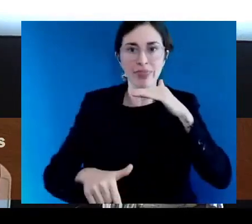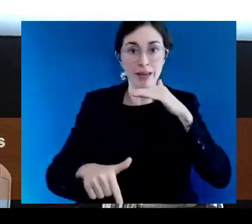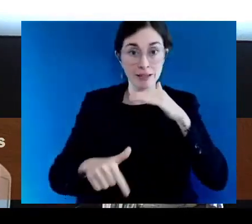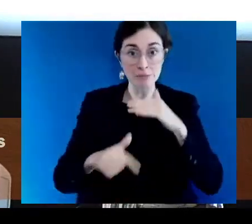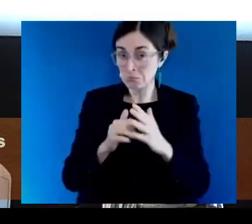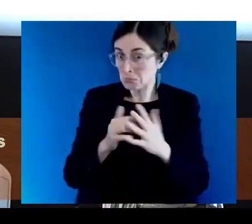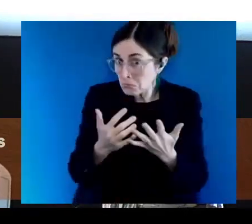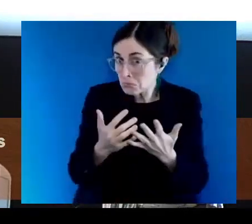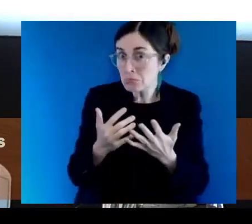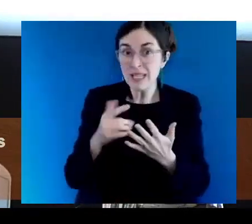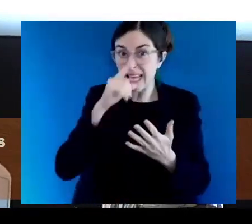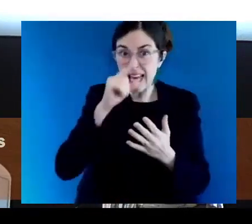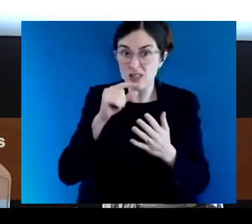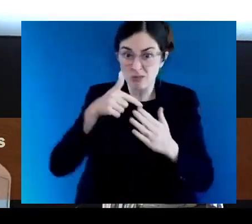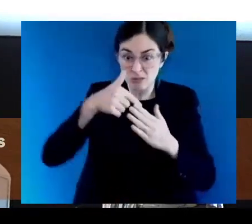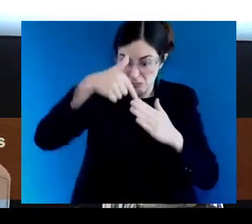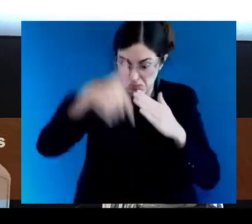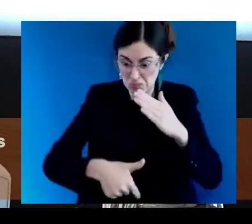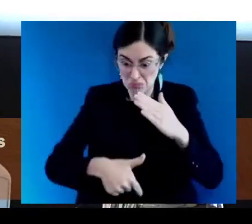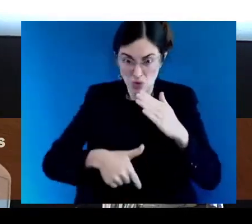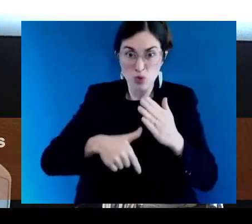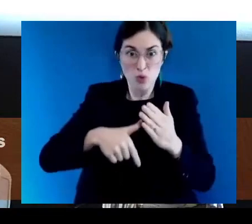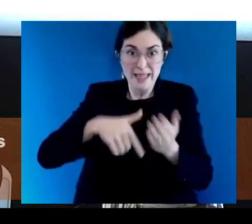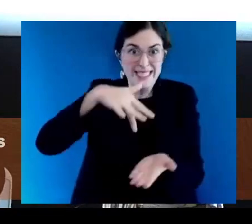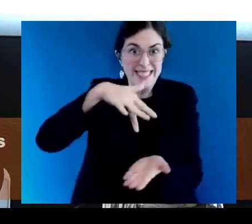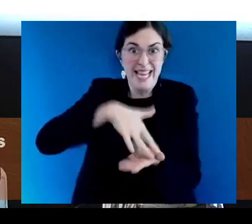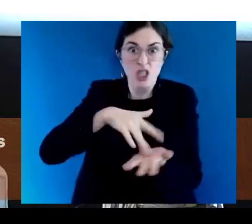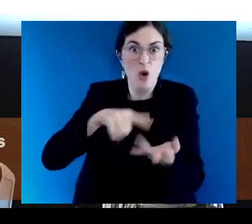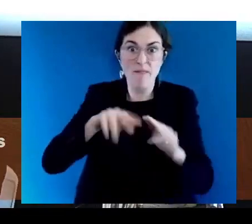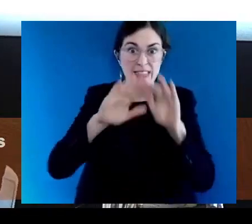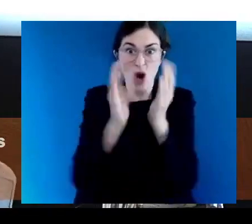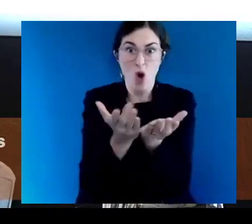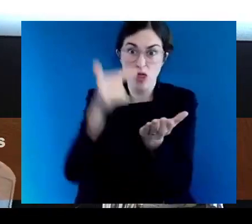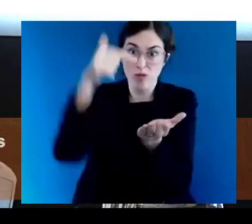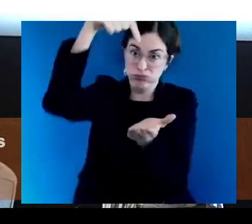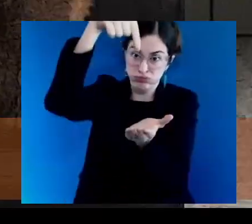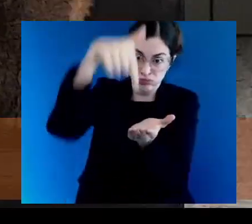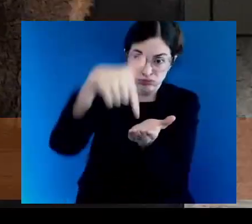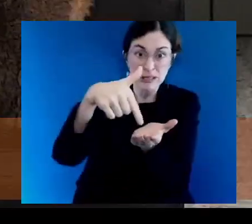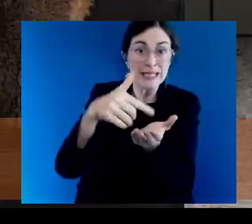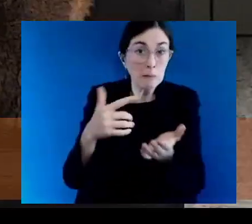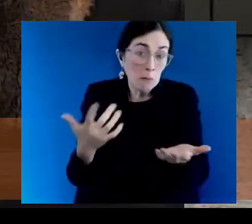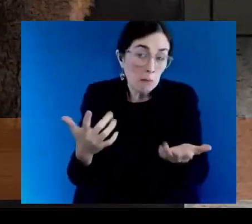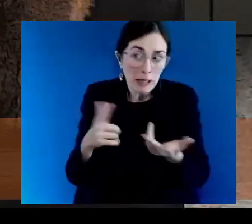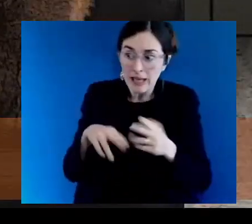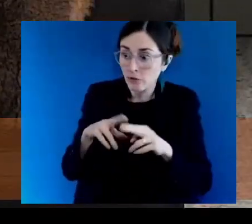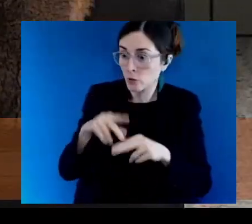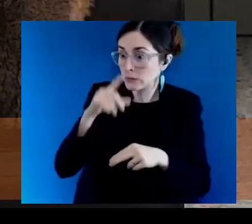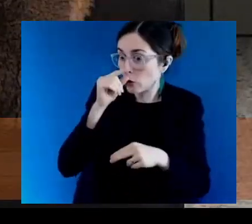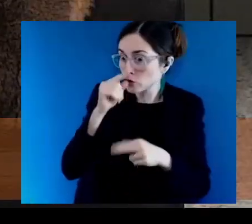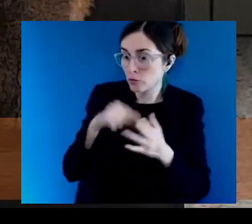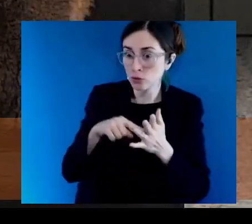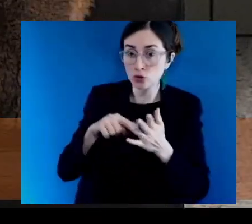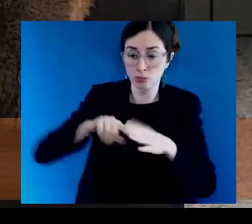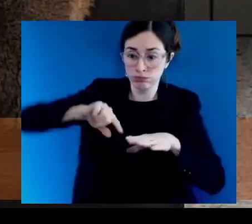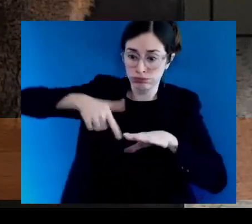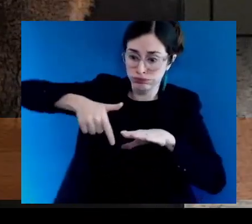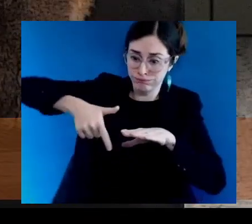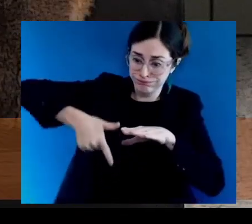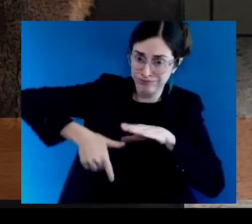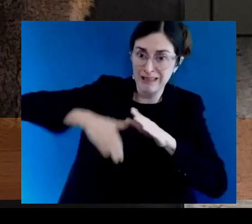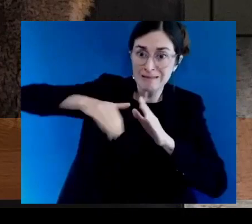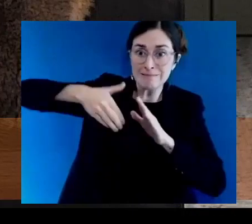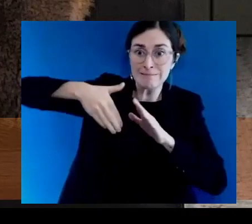the centre of the earth, correct? Correct. So if we had the technology, or whoever had the